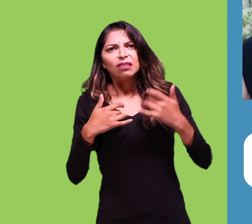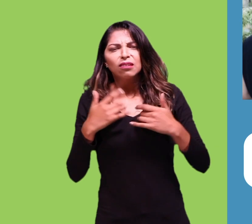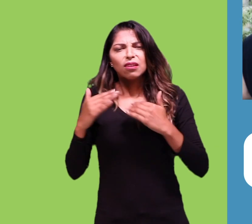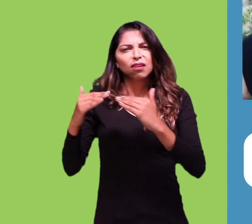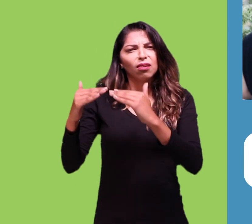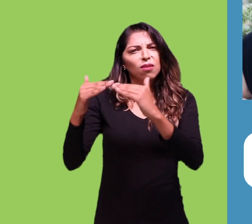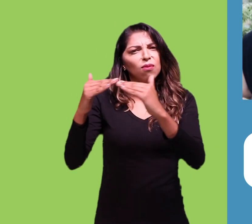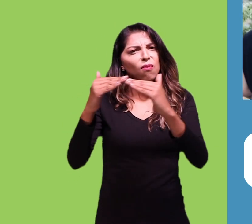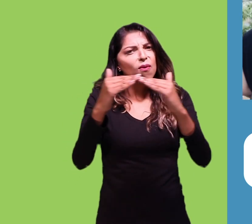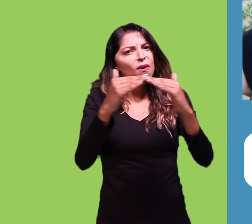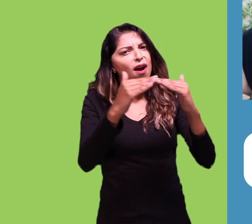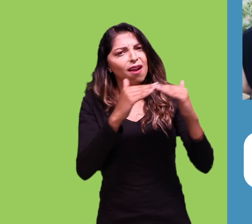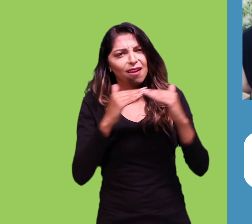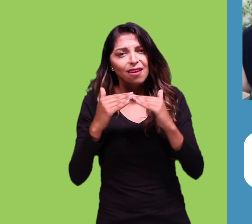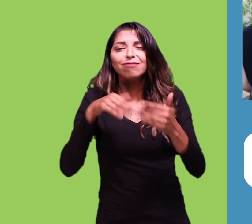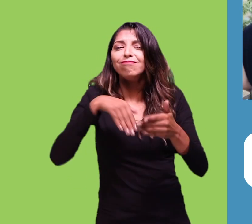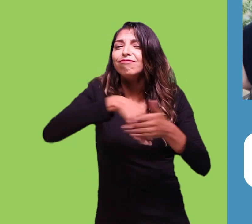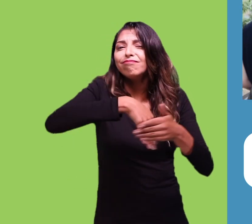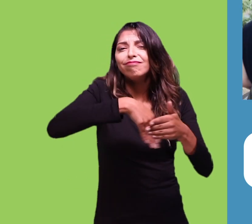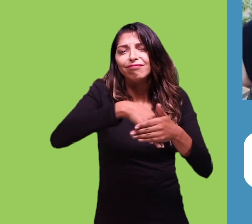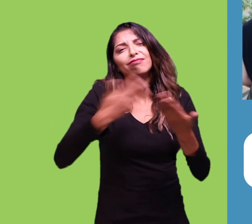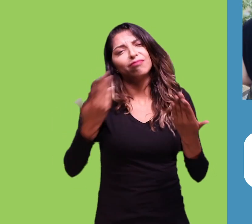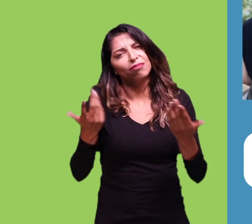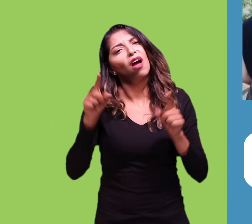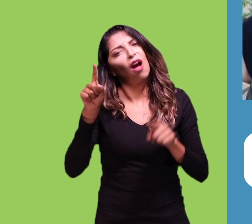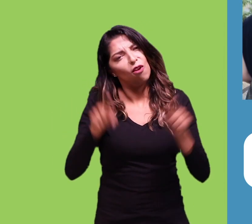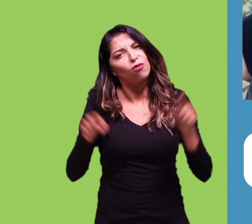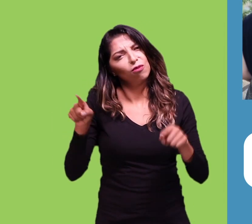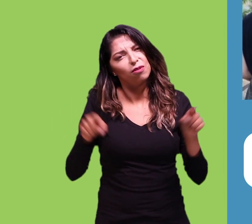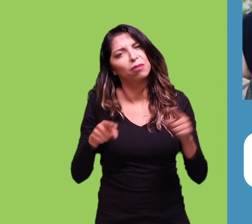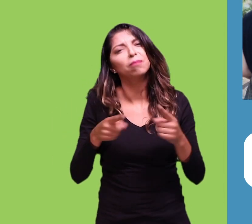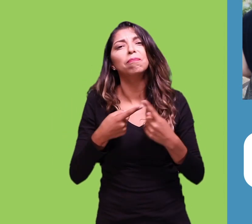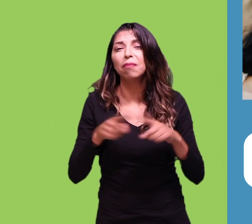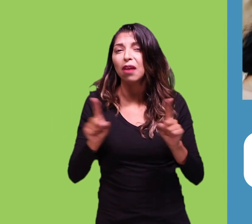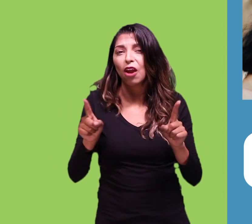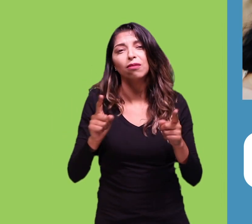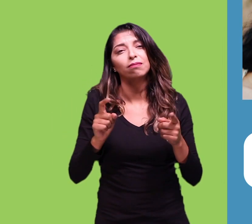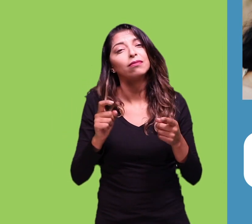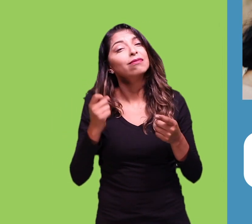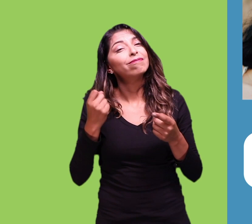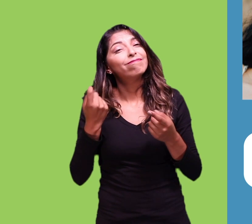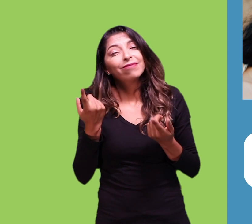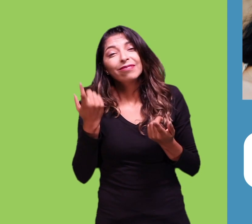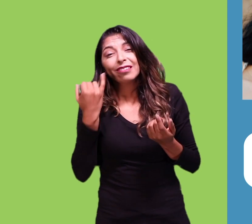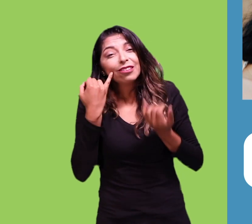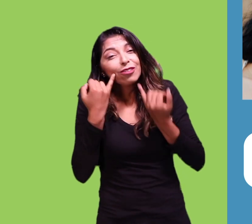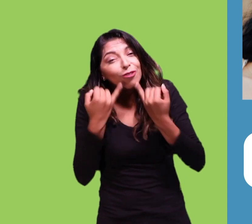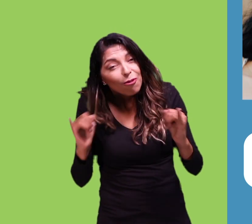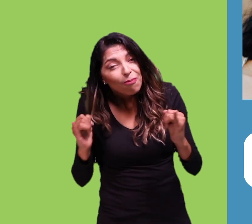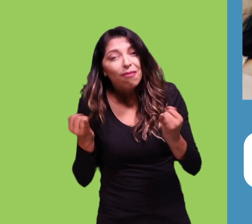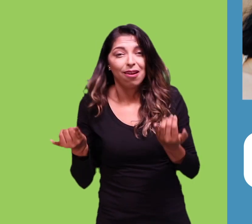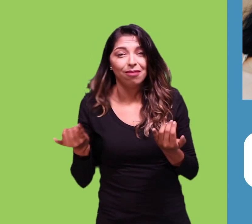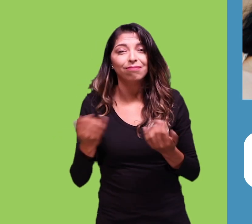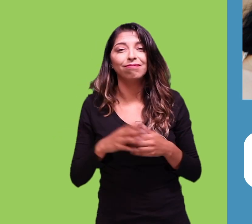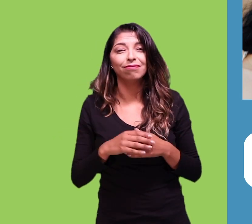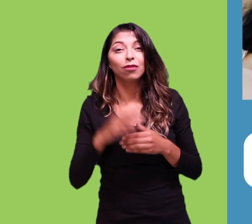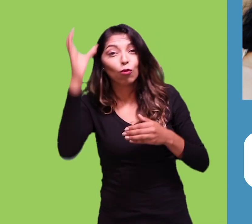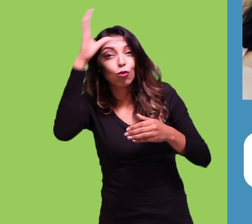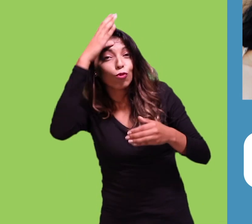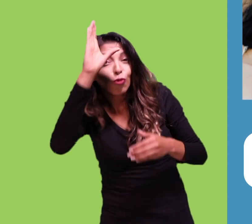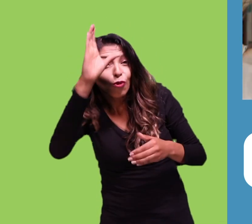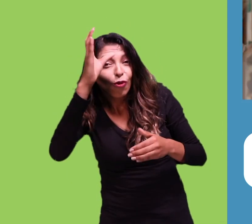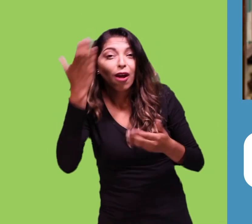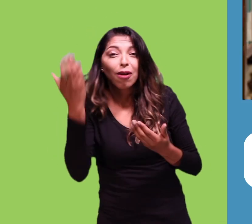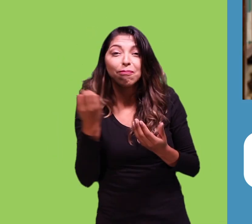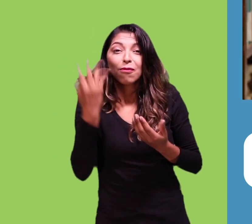and hopes as others, regardless of ethnicity, skin color, or nationality. The idea is for students to become aware of and